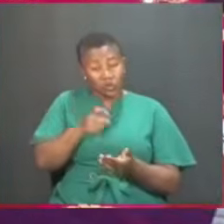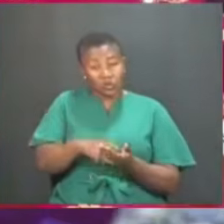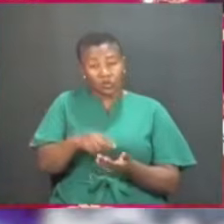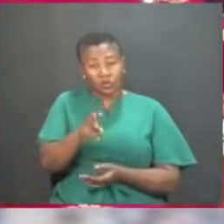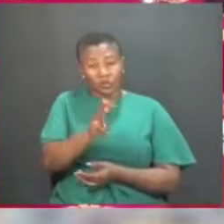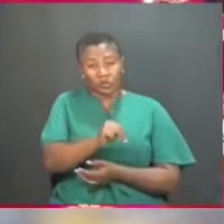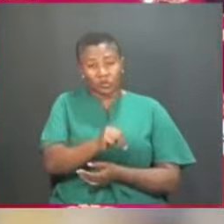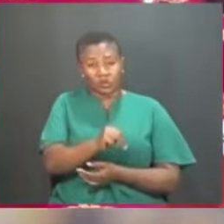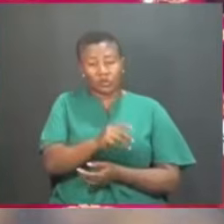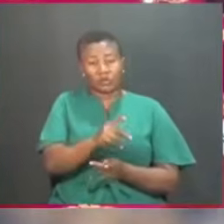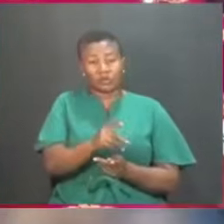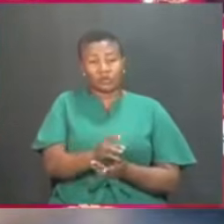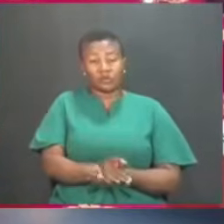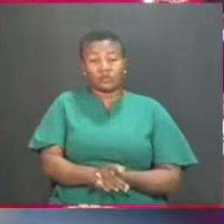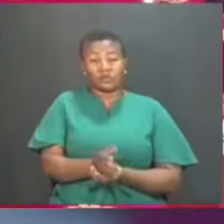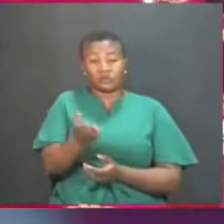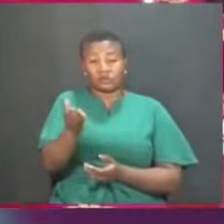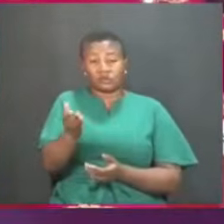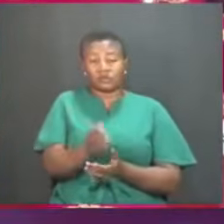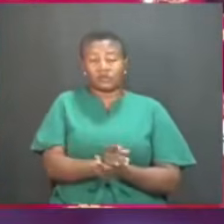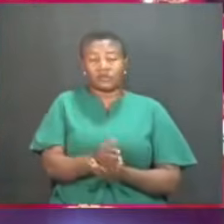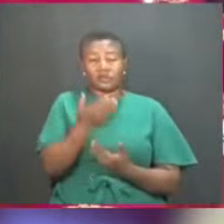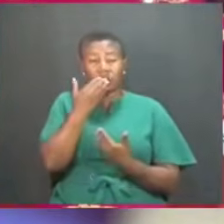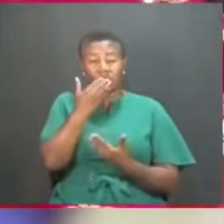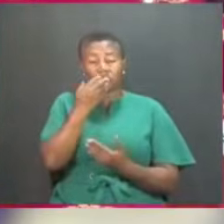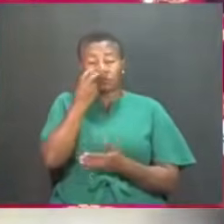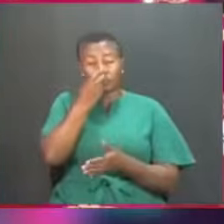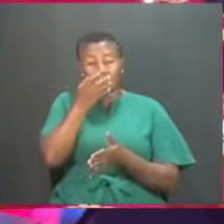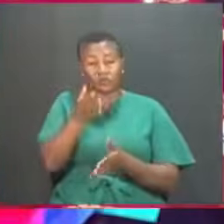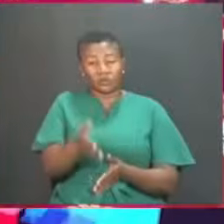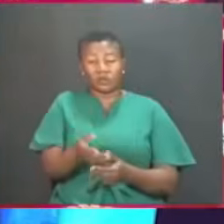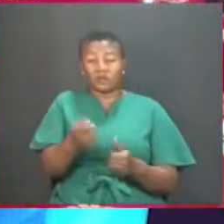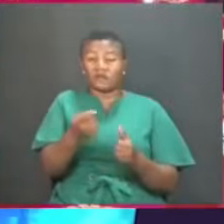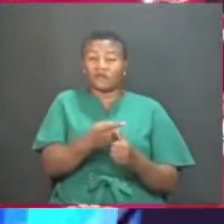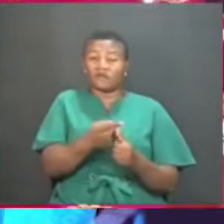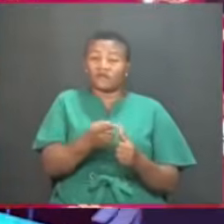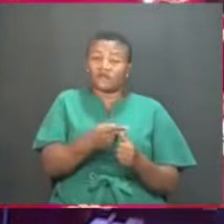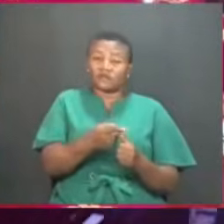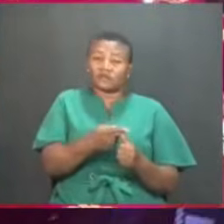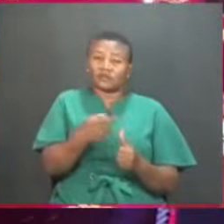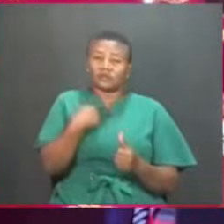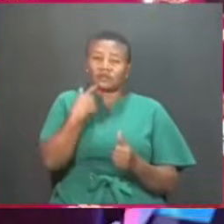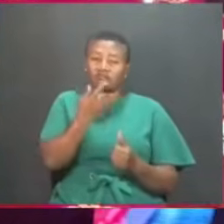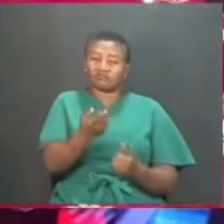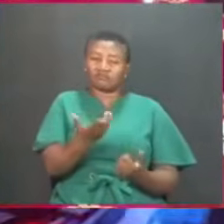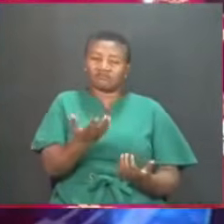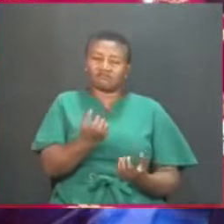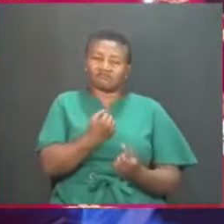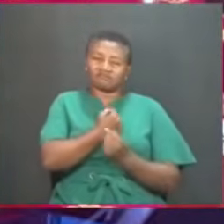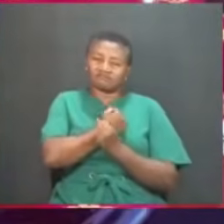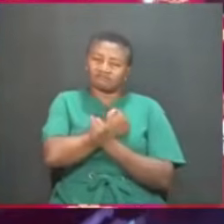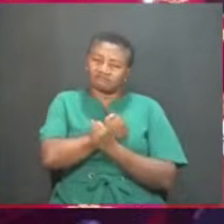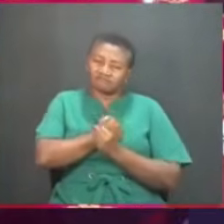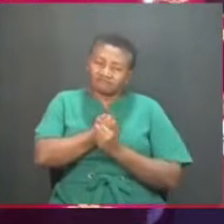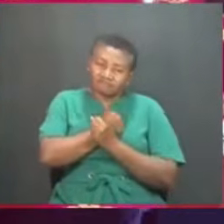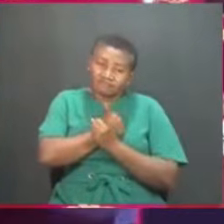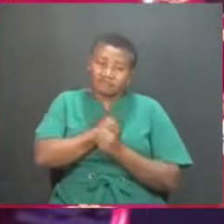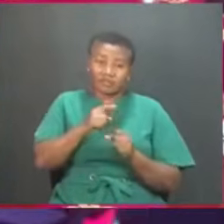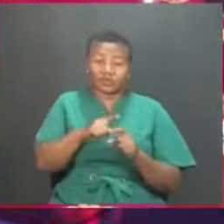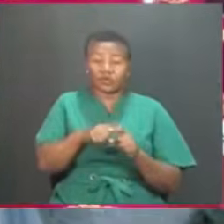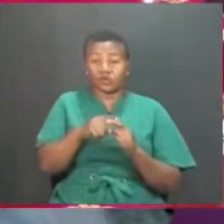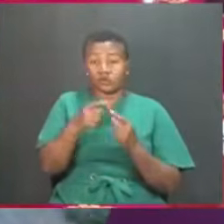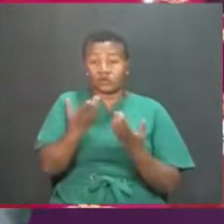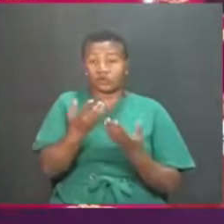will be the first to have. Thank you, Mr. Speaker. Mr. Speaker, first and foremost, we'd like to express my sympathies to the bereaved